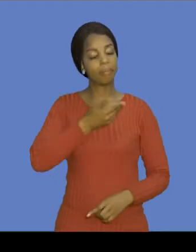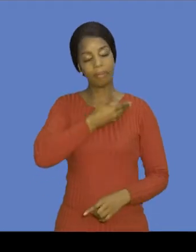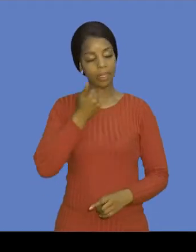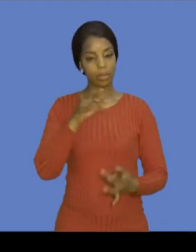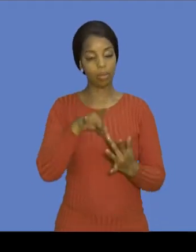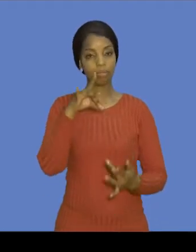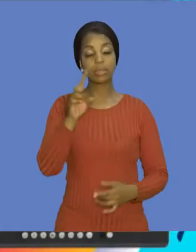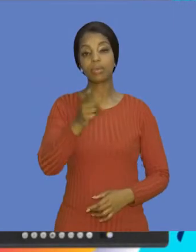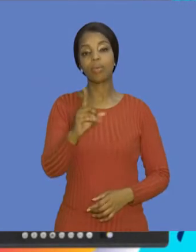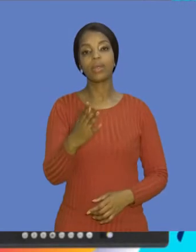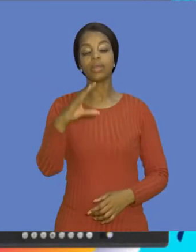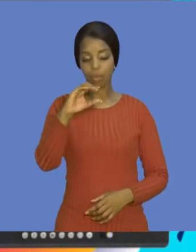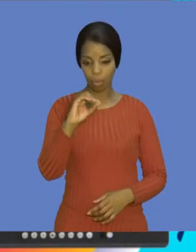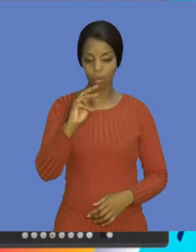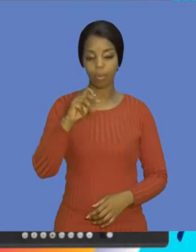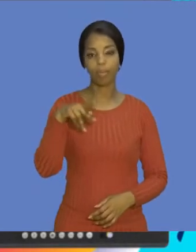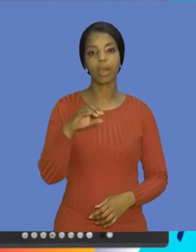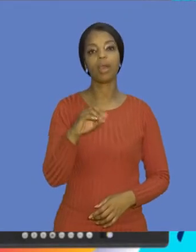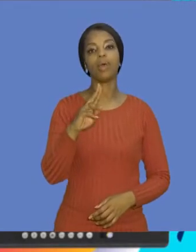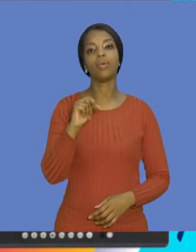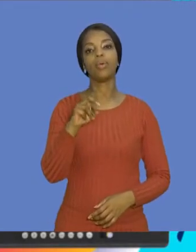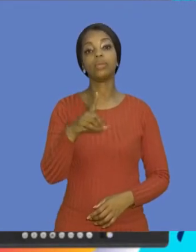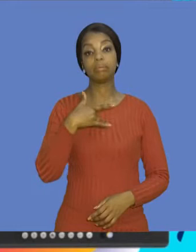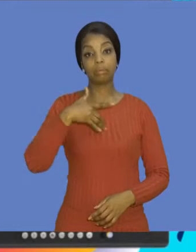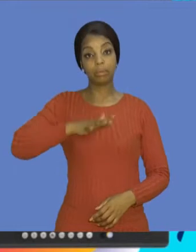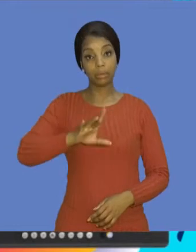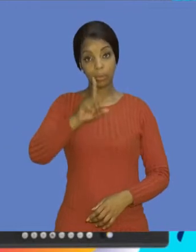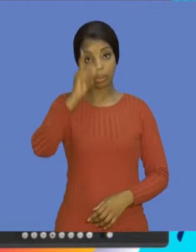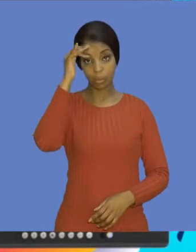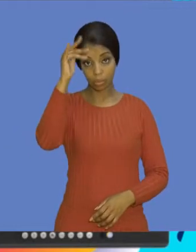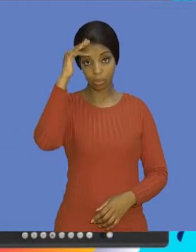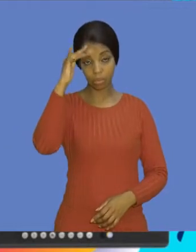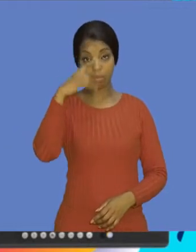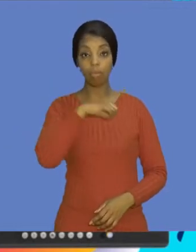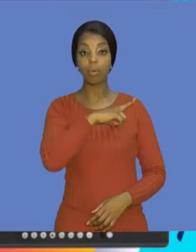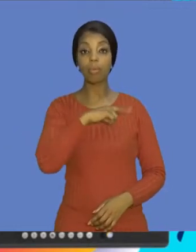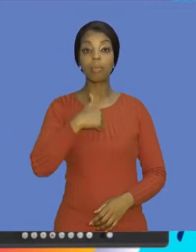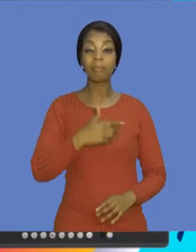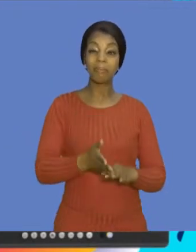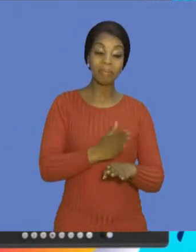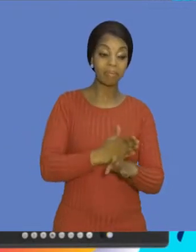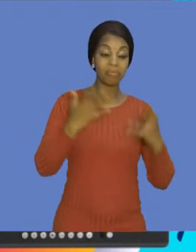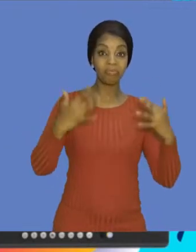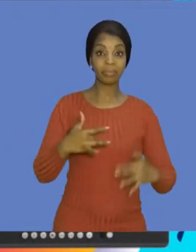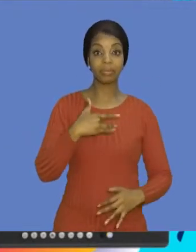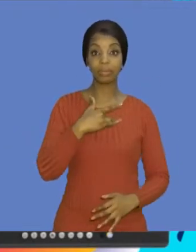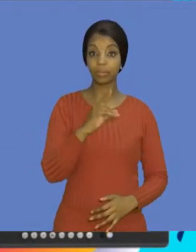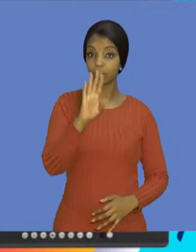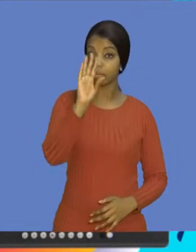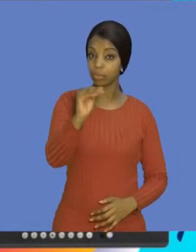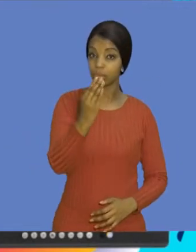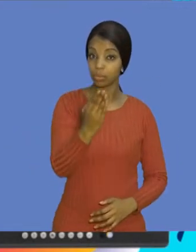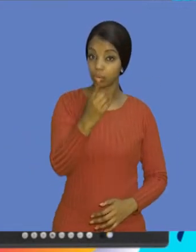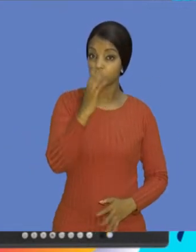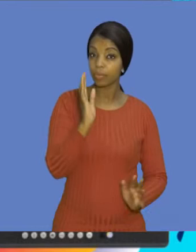actually be then the best option to actually choose. So this is what I wanted you to think about. As I started, I said to you, do you ever